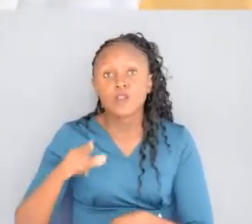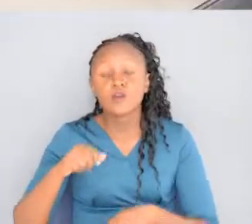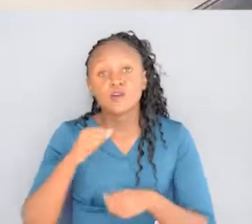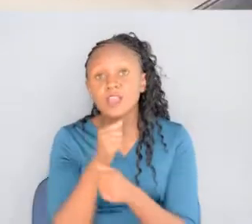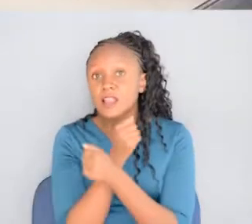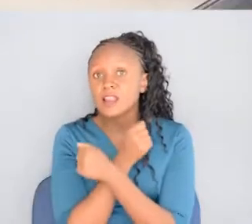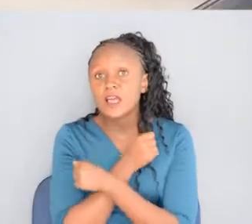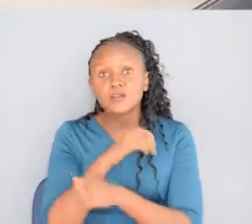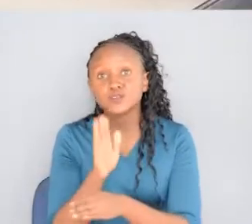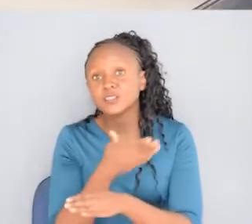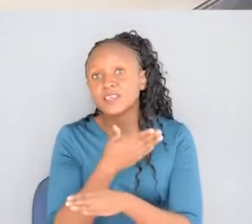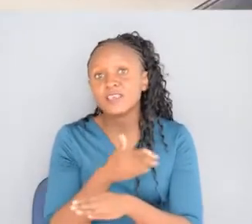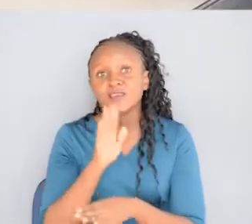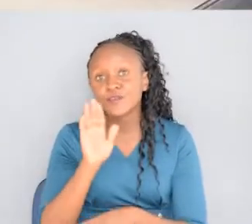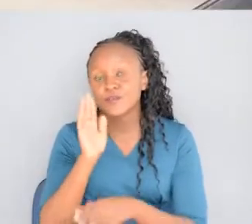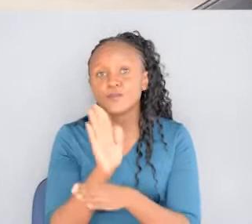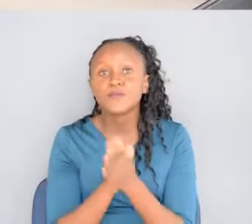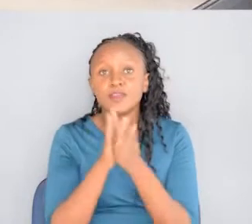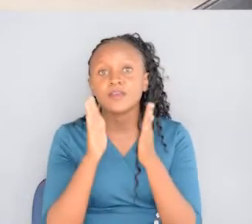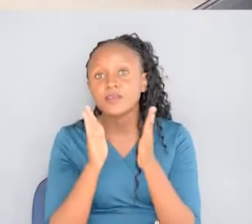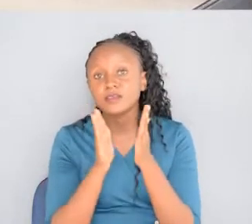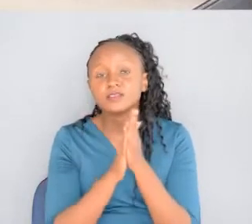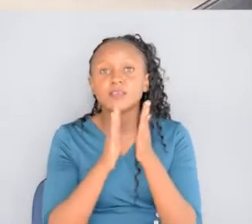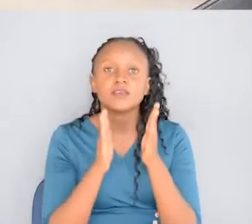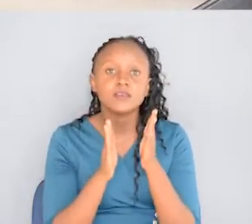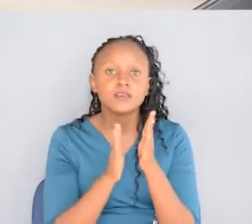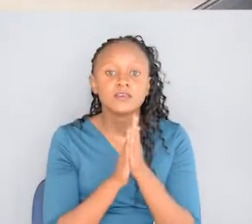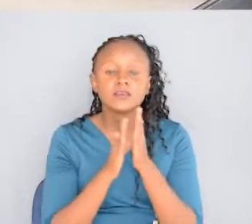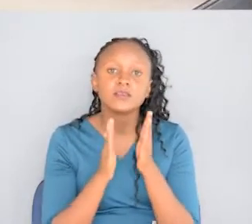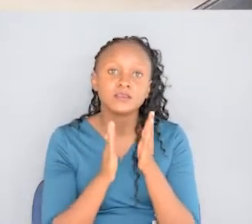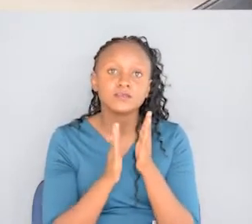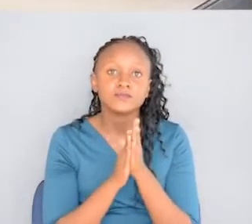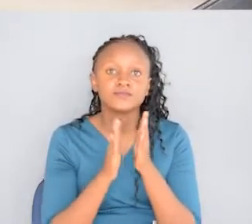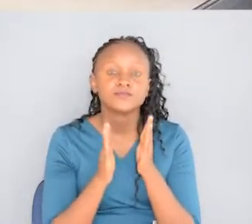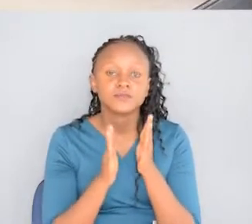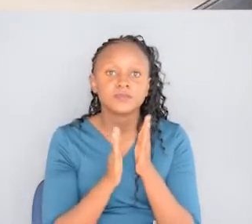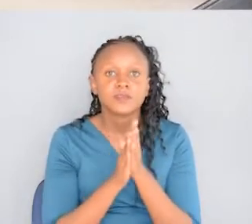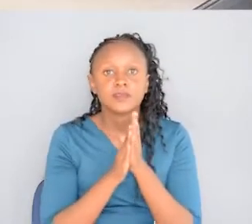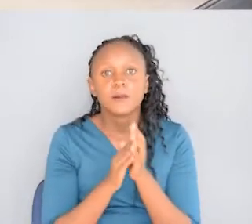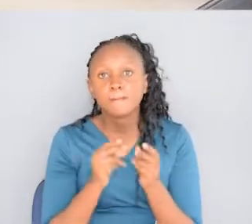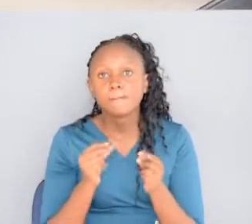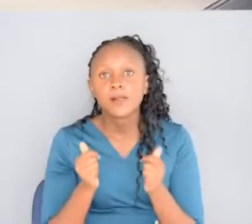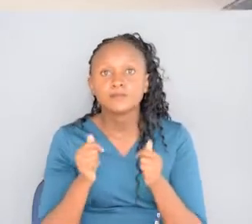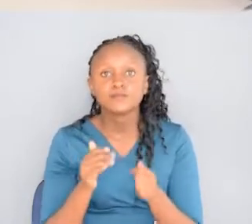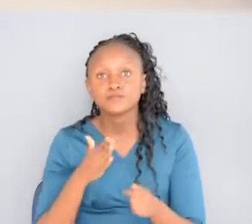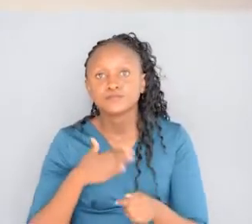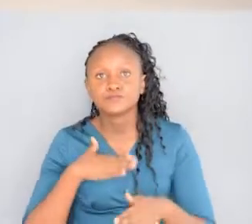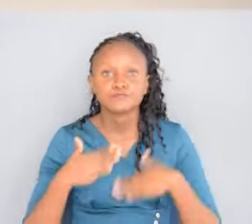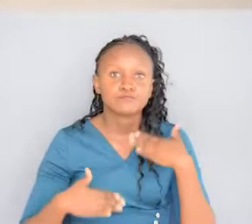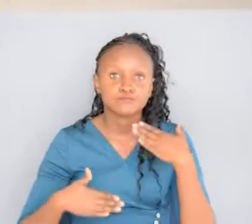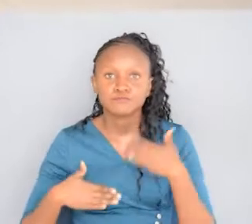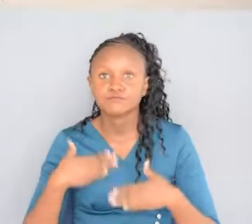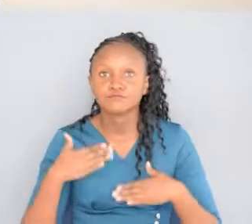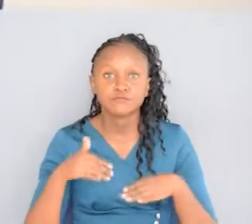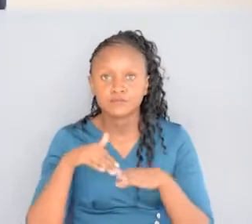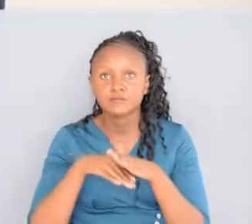sing your praises. Lord, I love to sing your praises. So glad, so glad, so glad